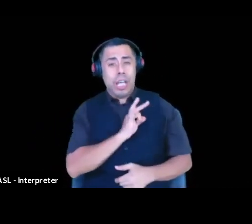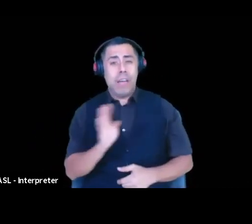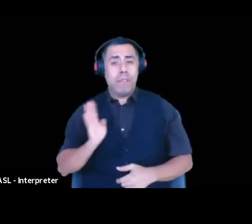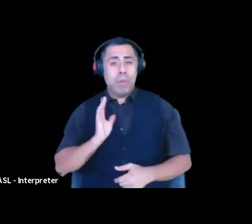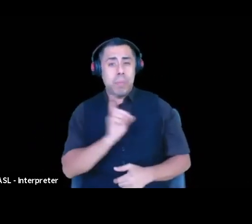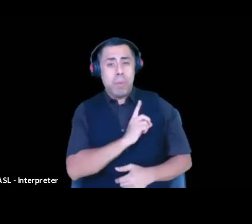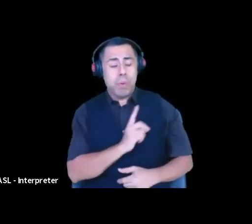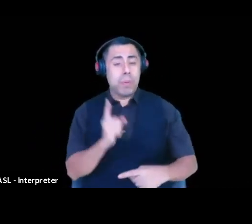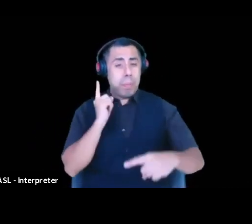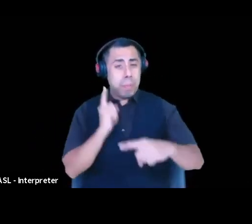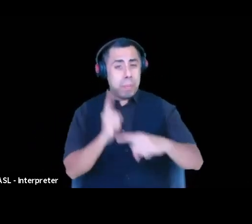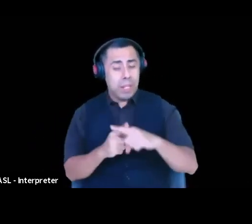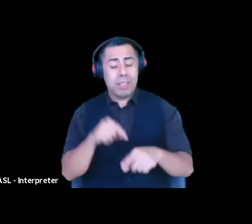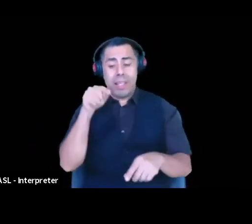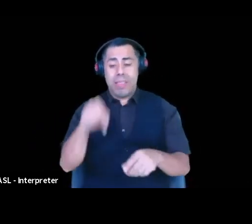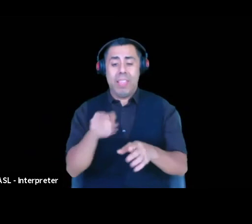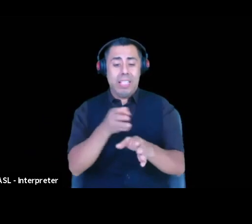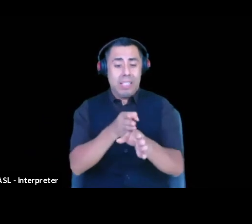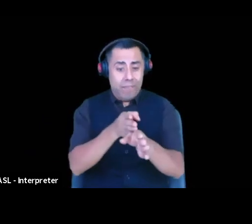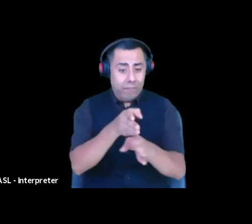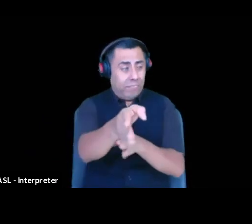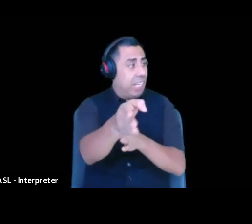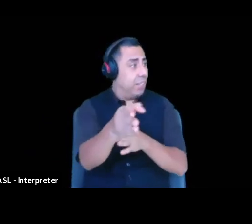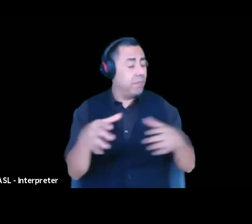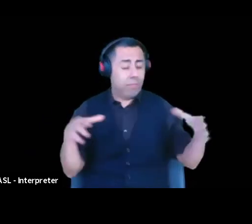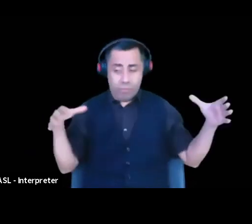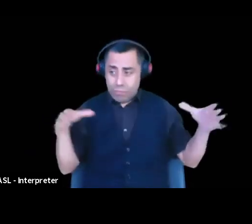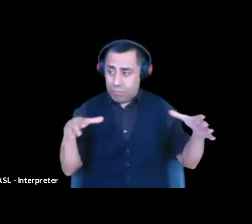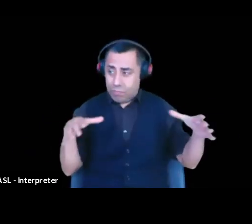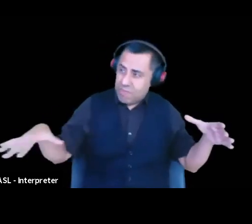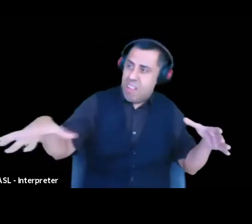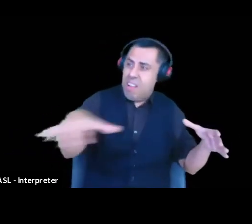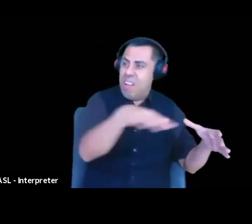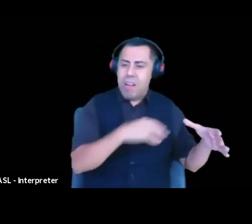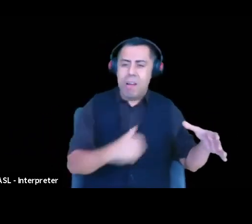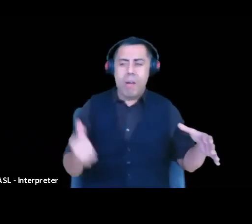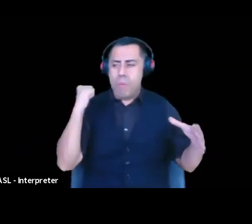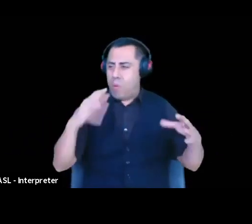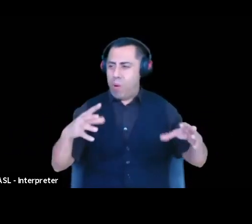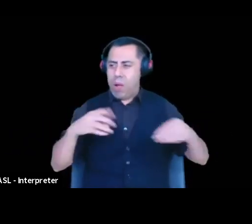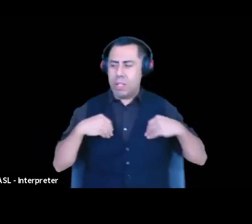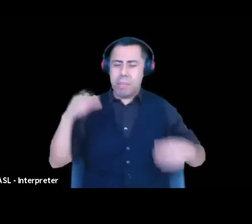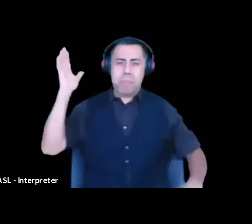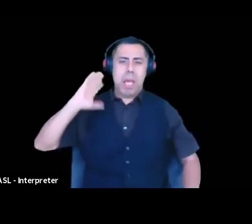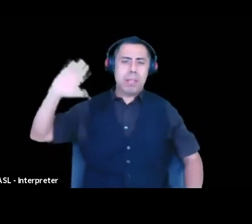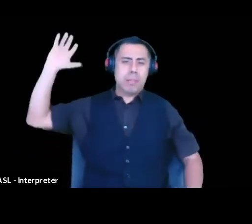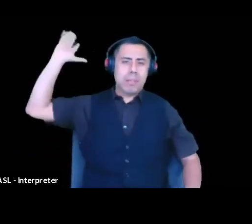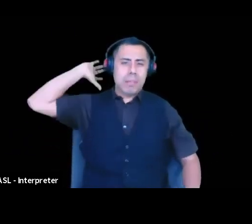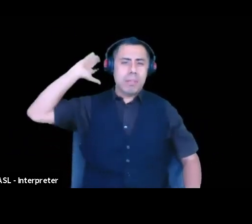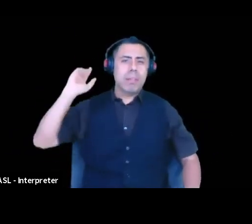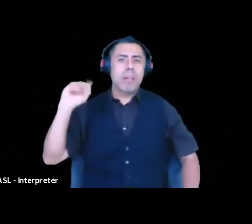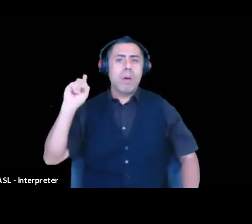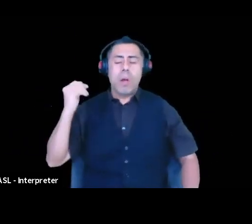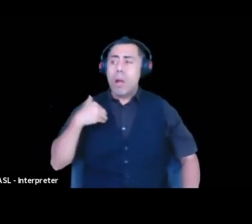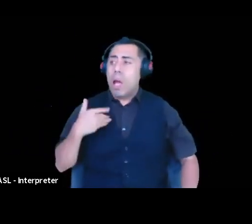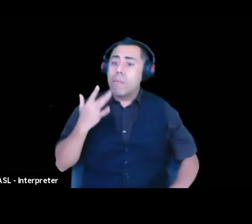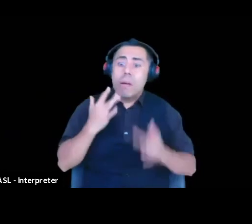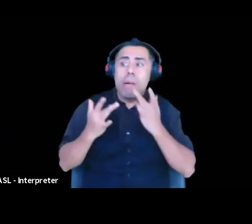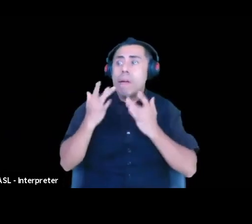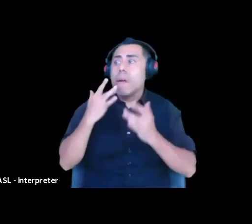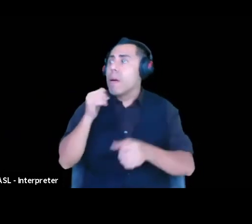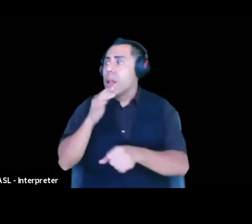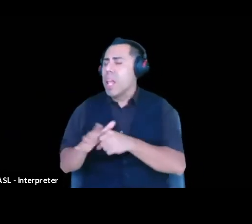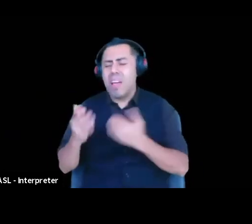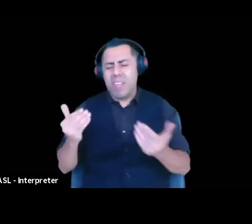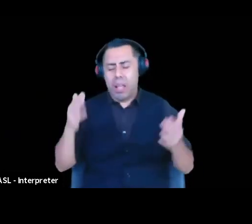that cannot and will not go back to the way things were. Where there was scarcity, we're working towards abundance. Where